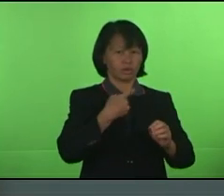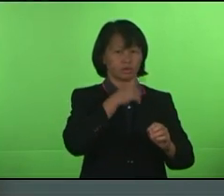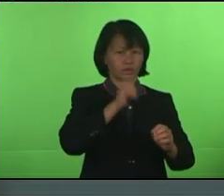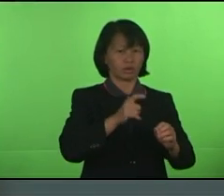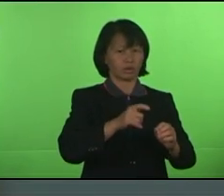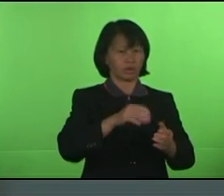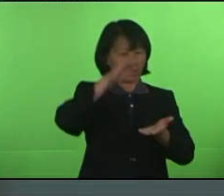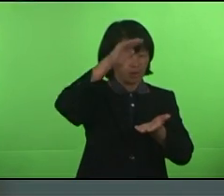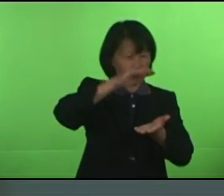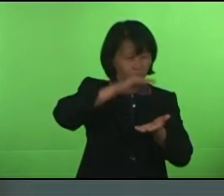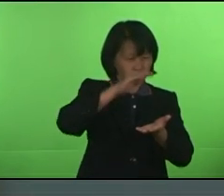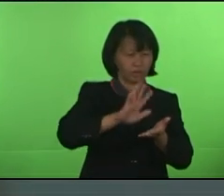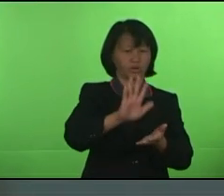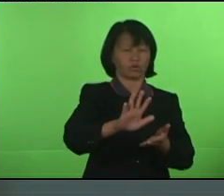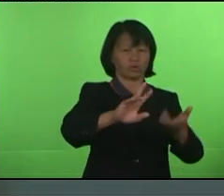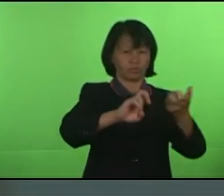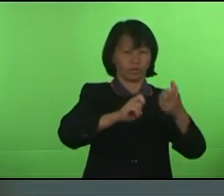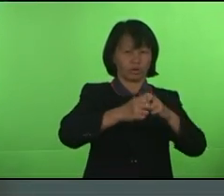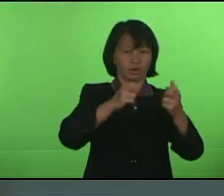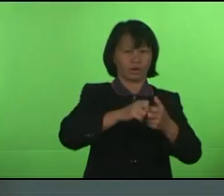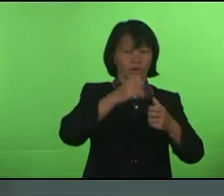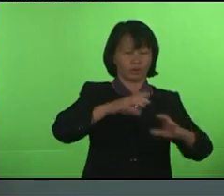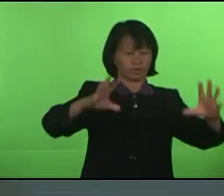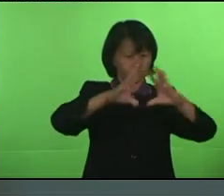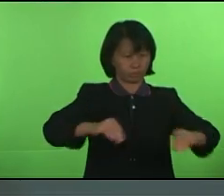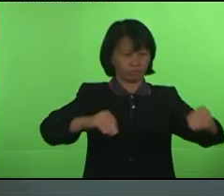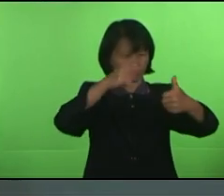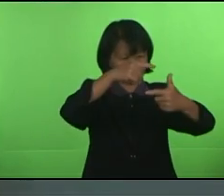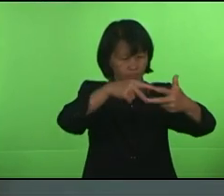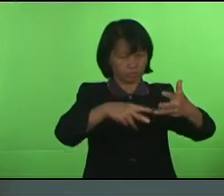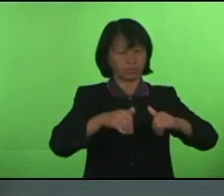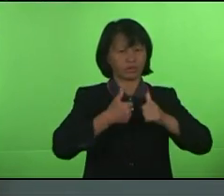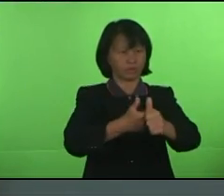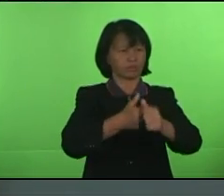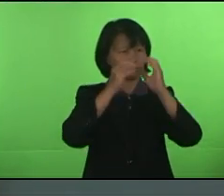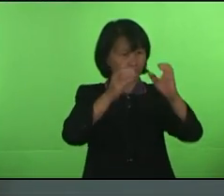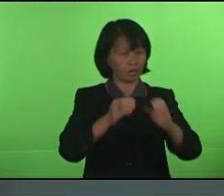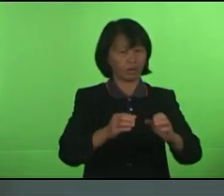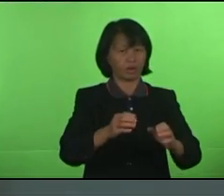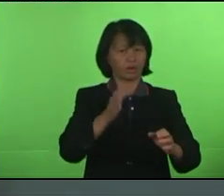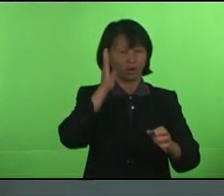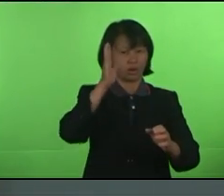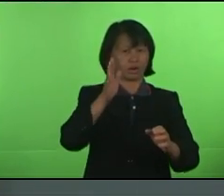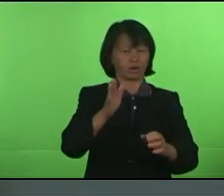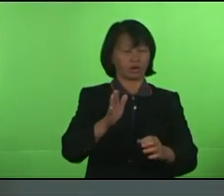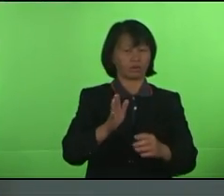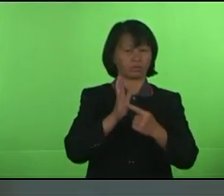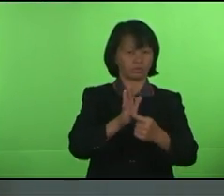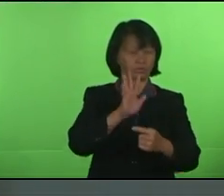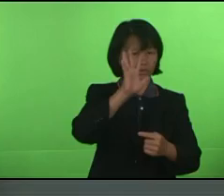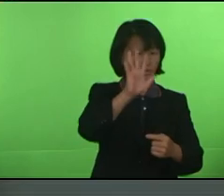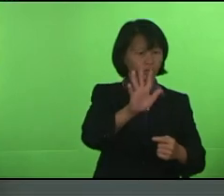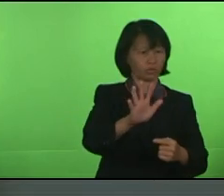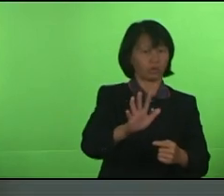to minimize, if possible, exterminate all these problems once and for all, because it's going to affect our performance. It's